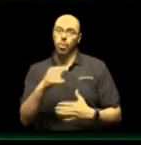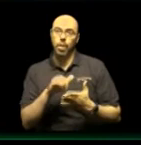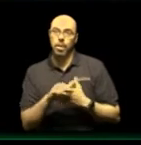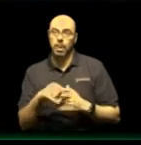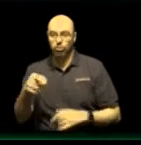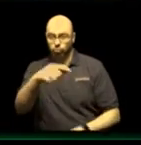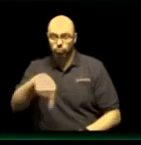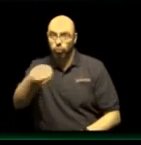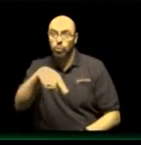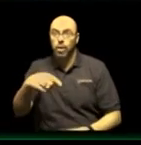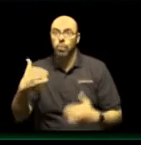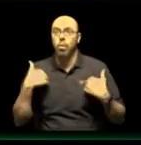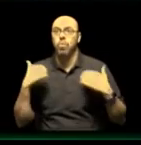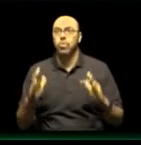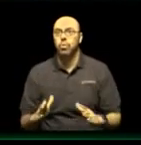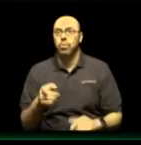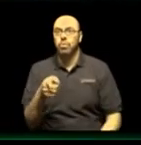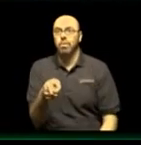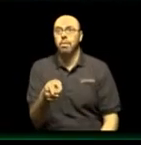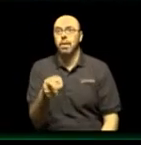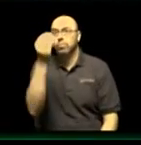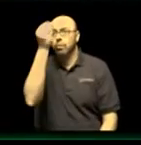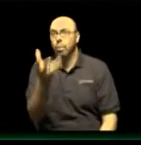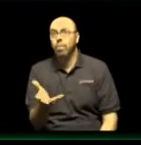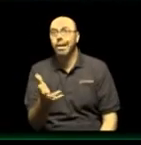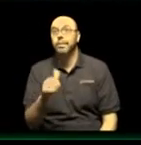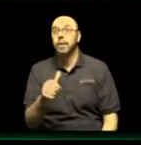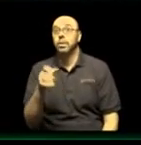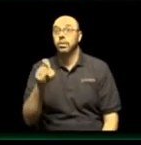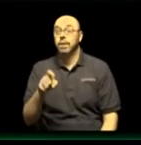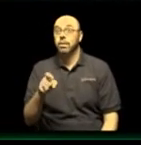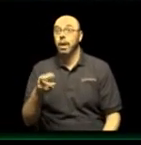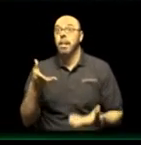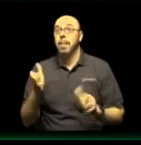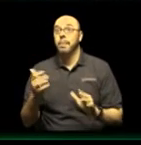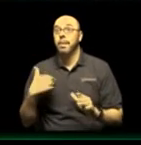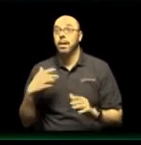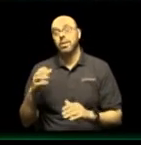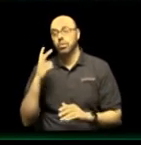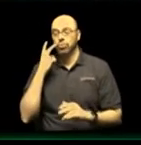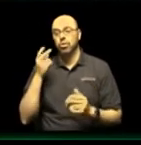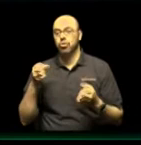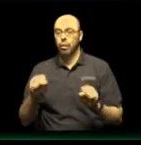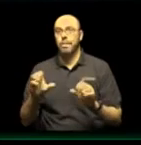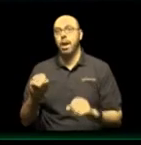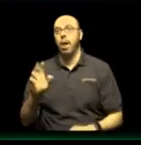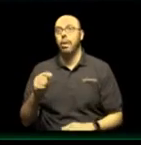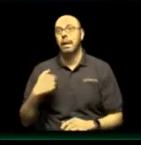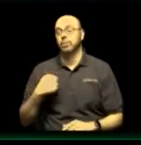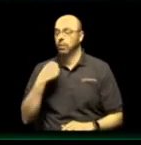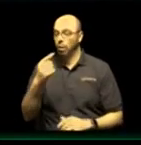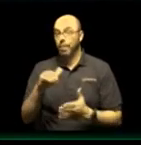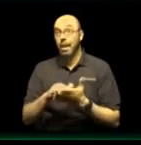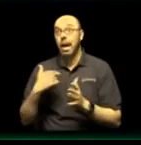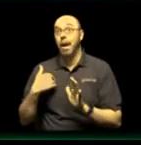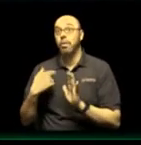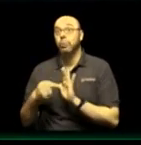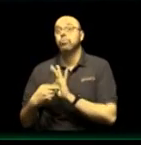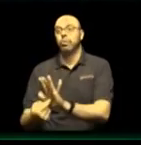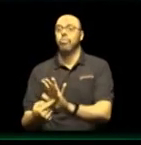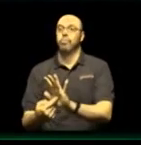racetrack. They told him, just let me out. I told them, I will show you on